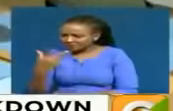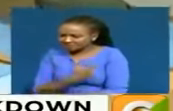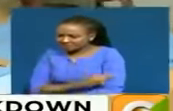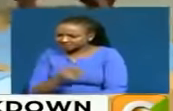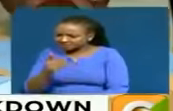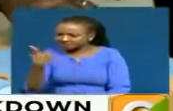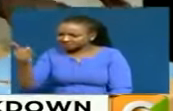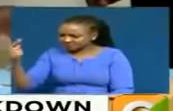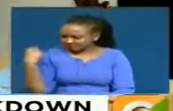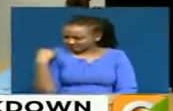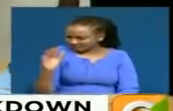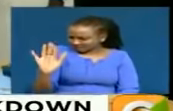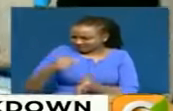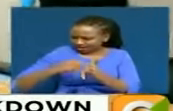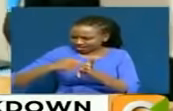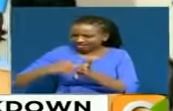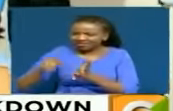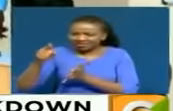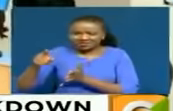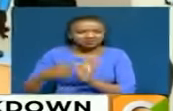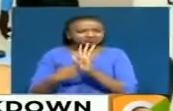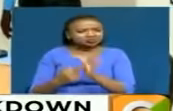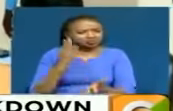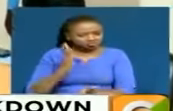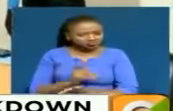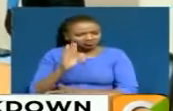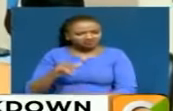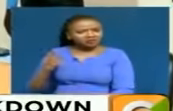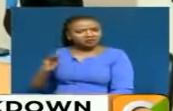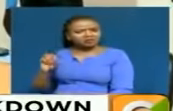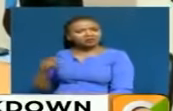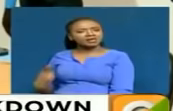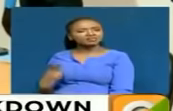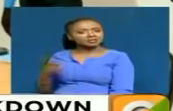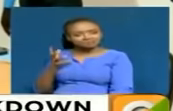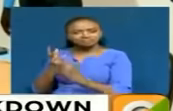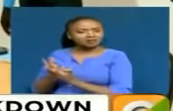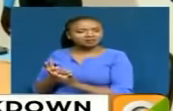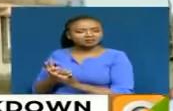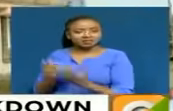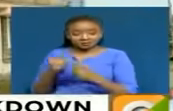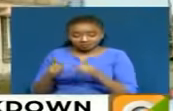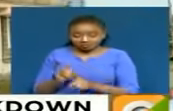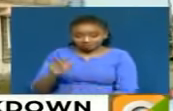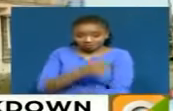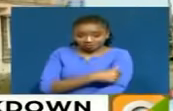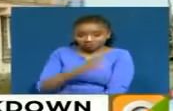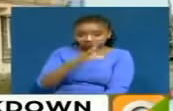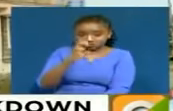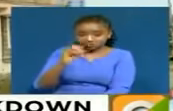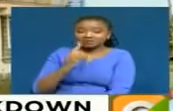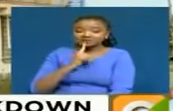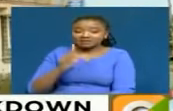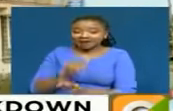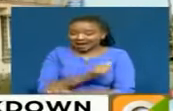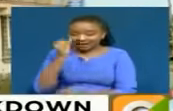outside the facility were proof of the diversion. However, in a rejoinder, the hospital CEO says a former member of staff of